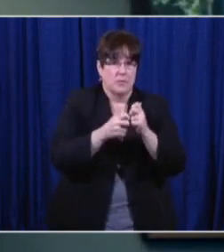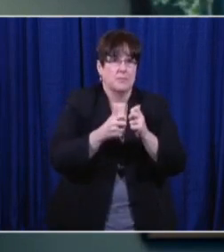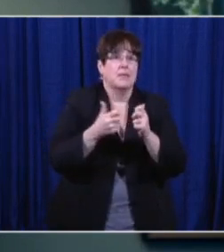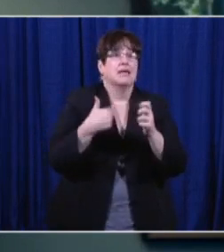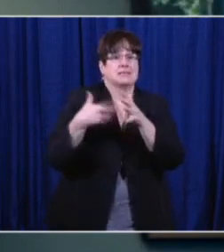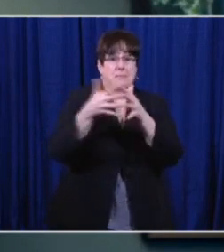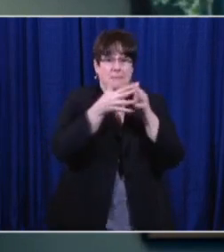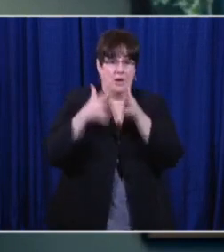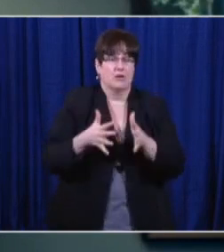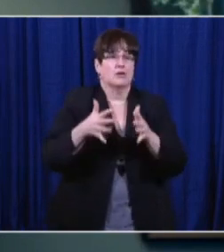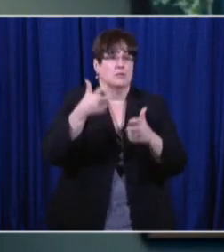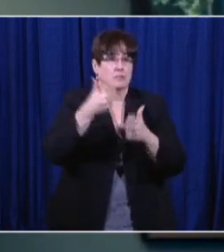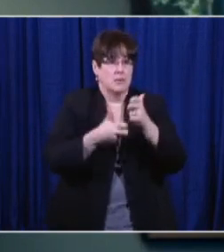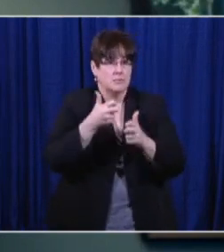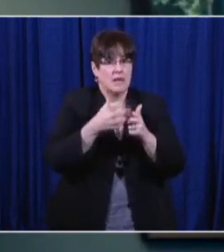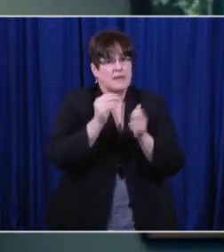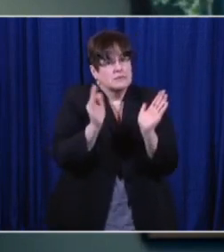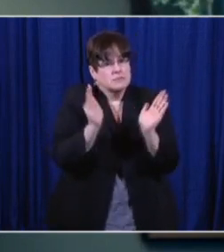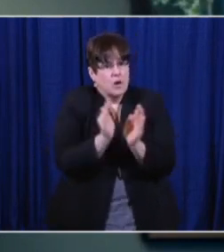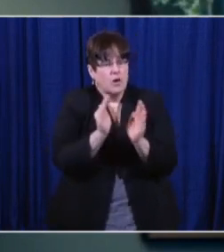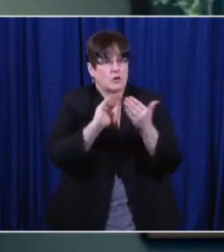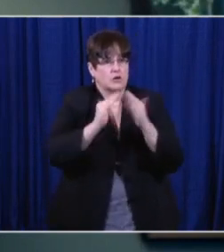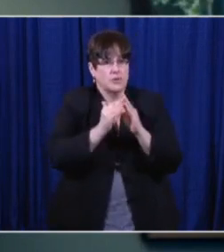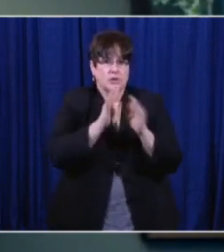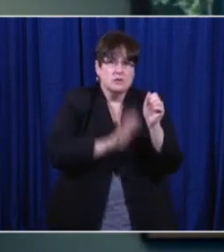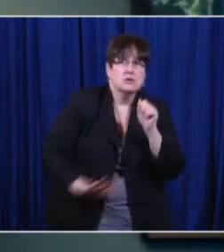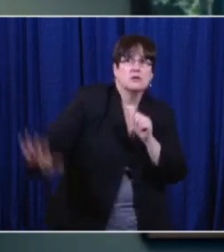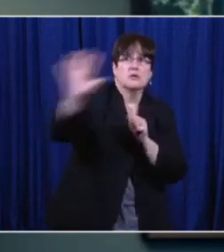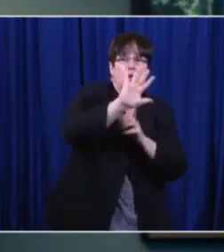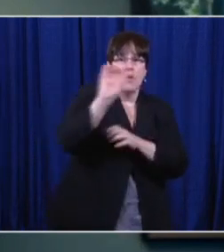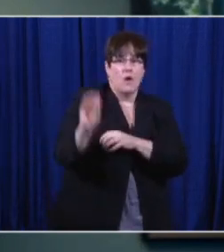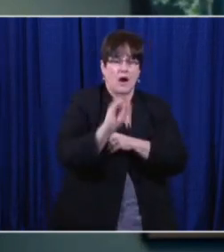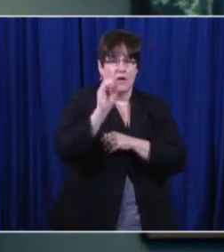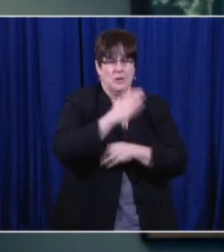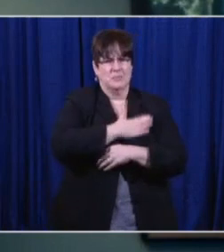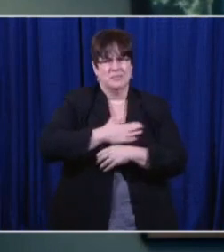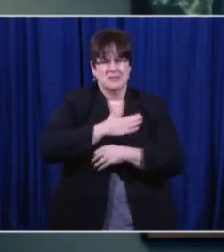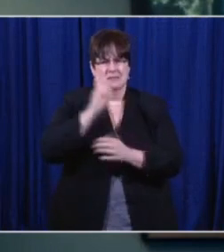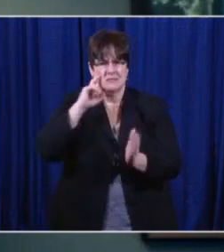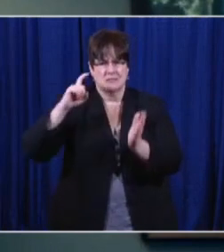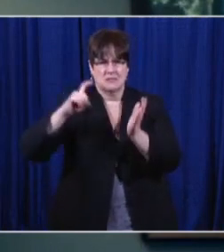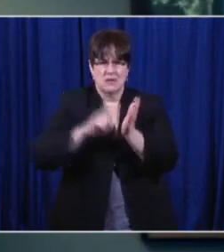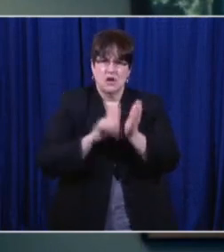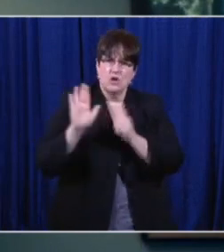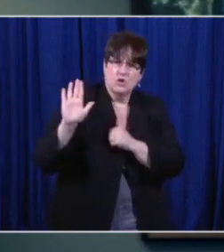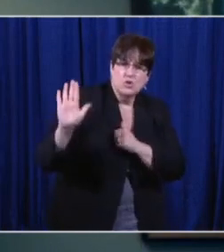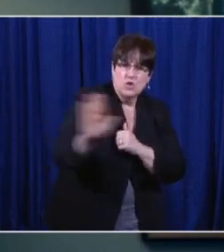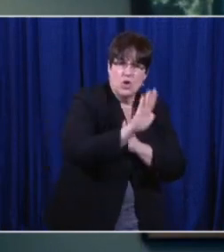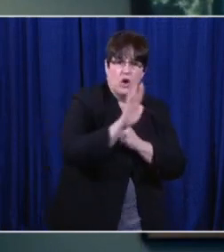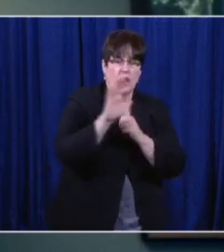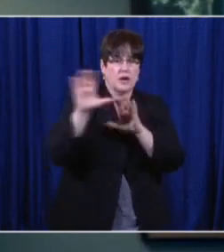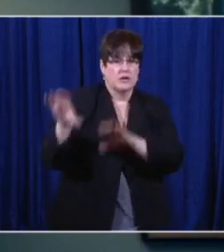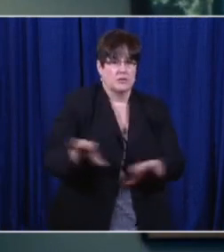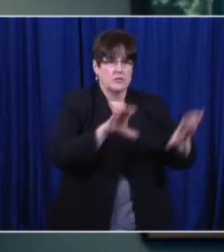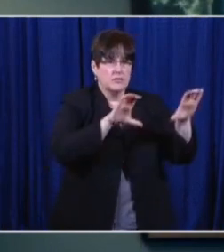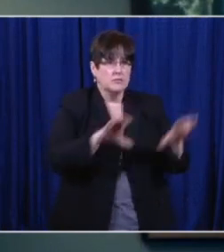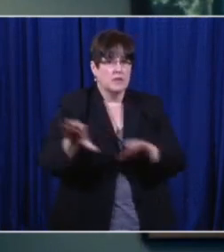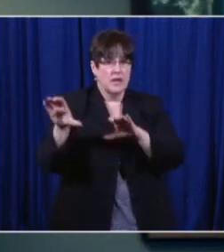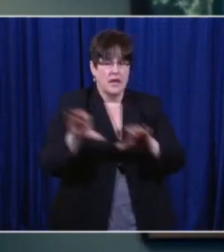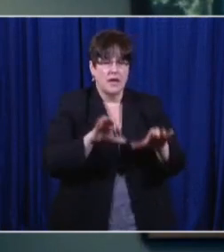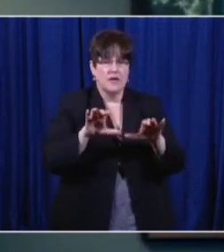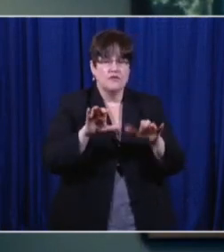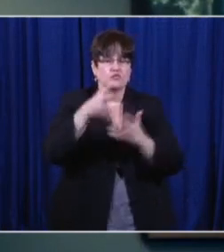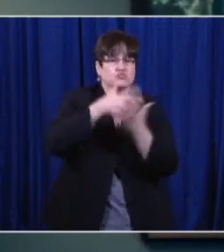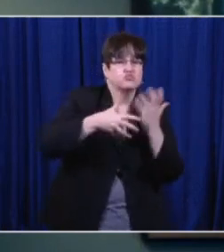the communities, the small communities throughout Ohio, to recognize that those behaviors in those smaller burgs do roll up and have a